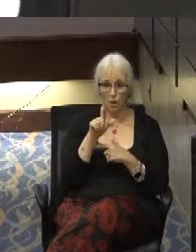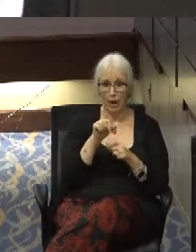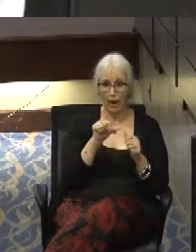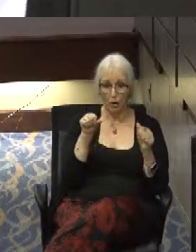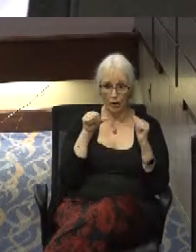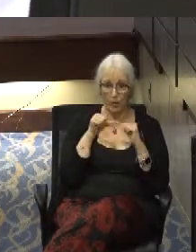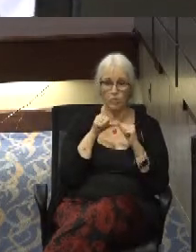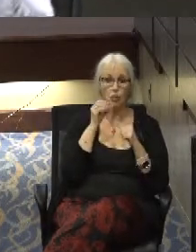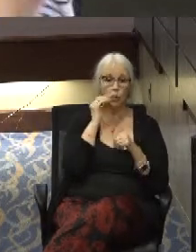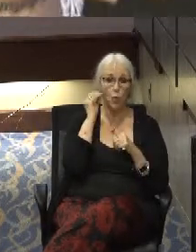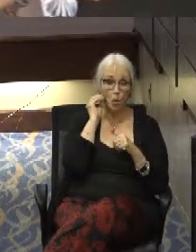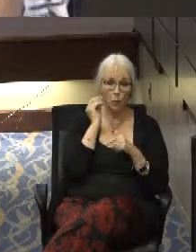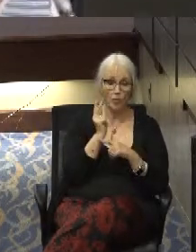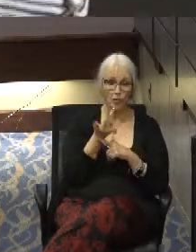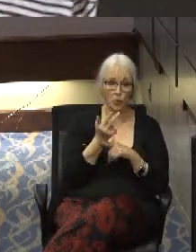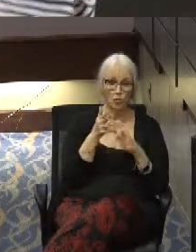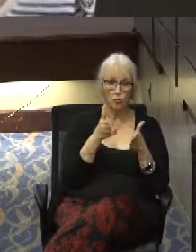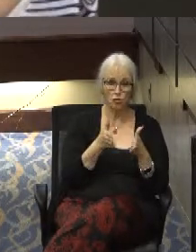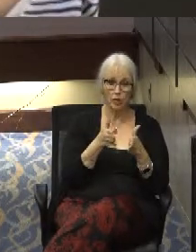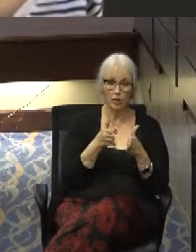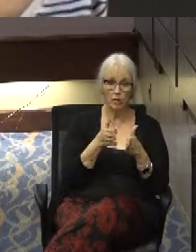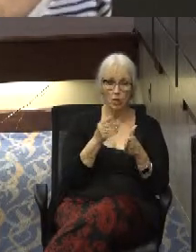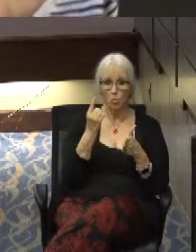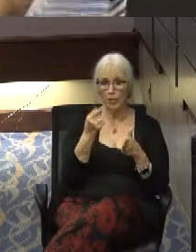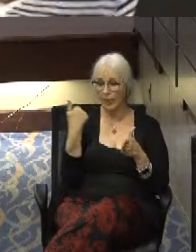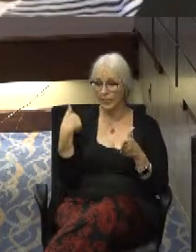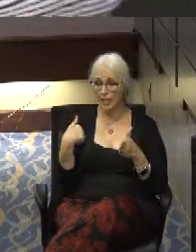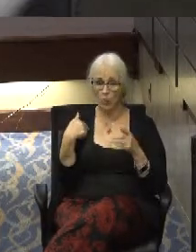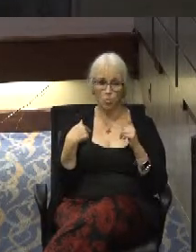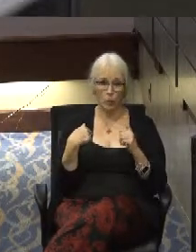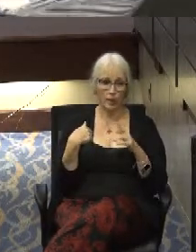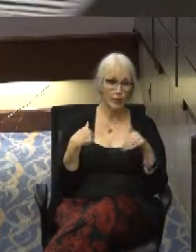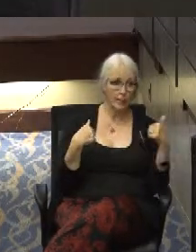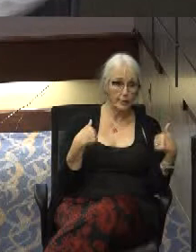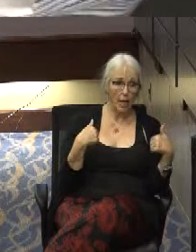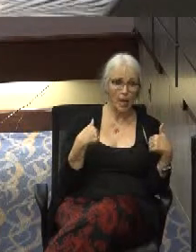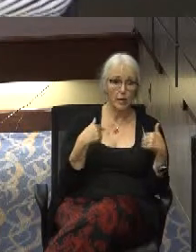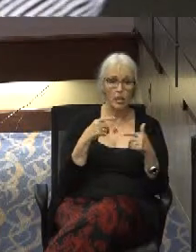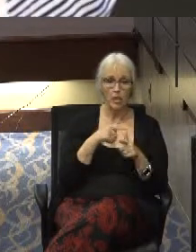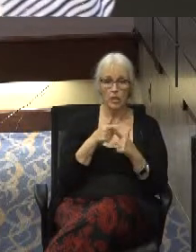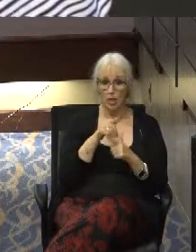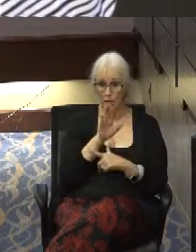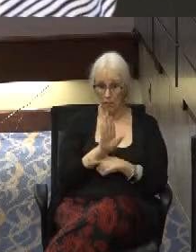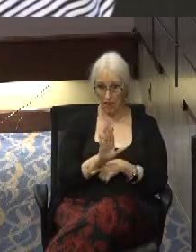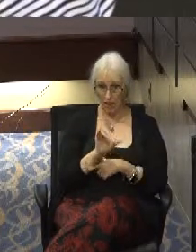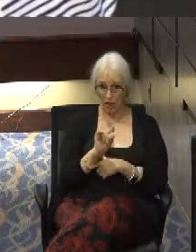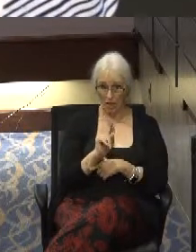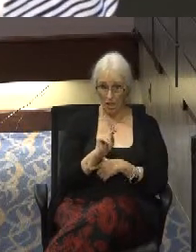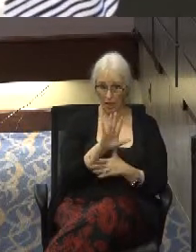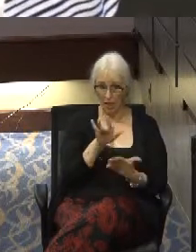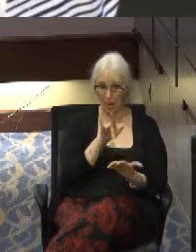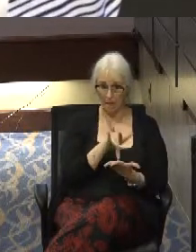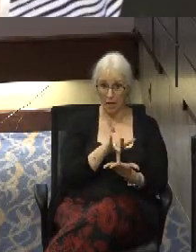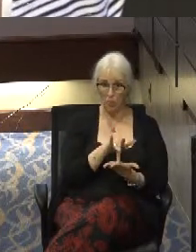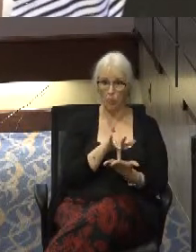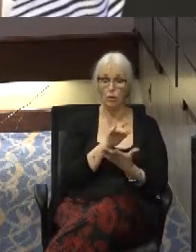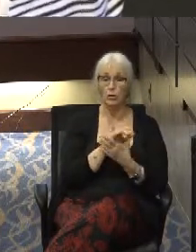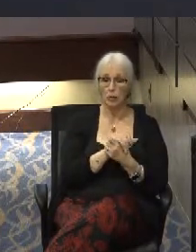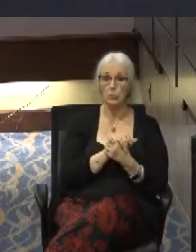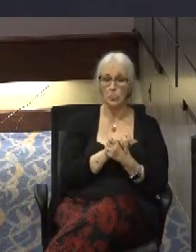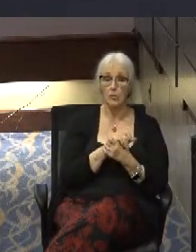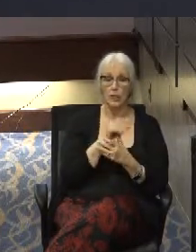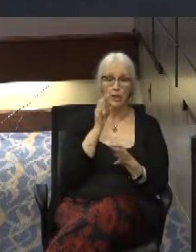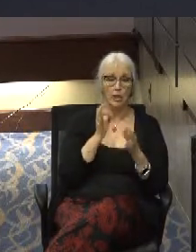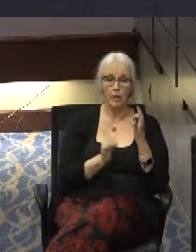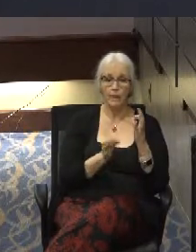homes back on Third Street, one on this side of him and one on this side, and then his lot right in the middle. Right. So if he has